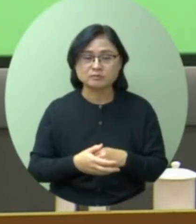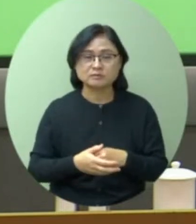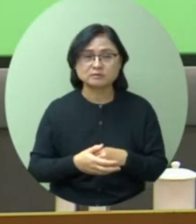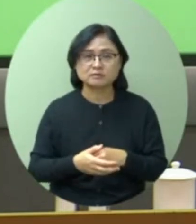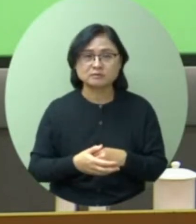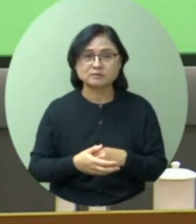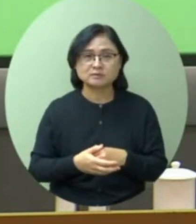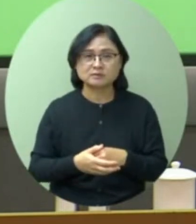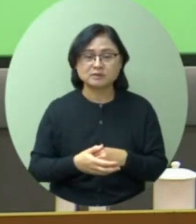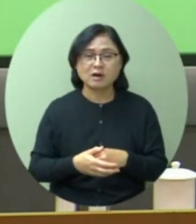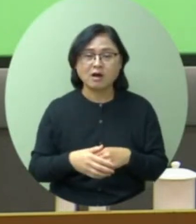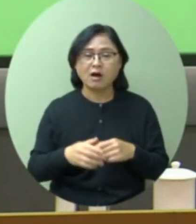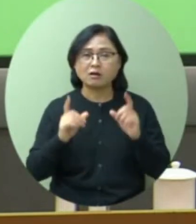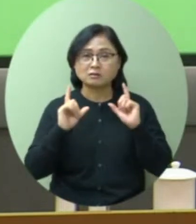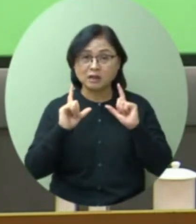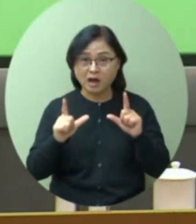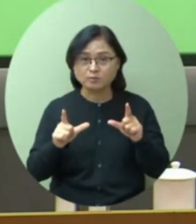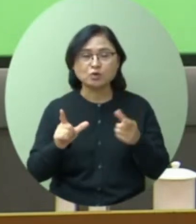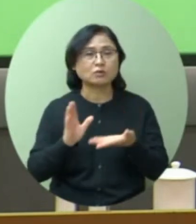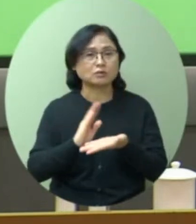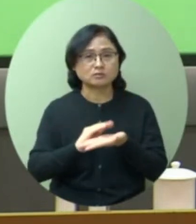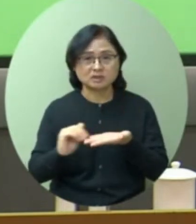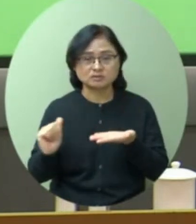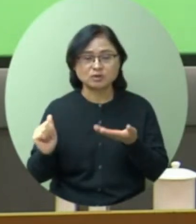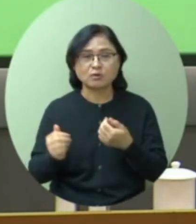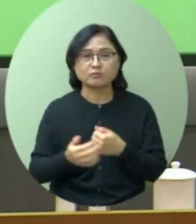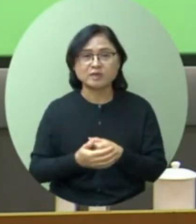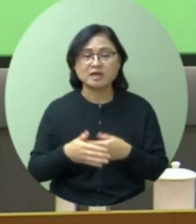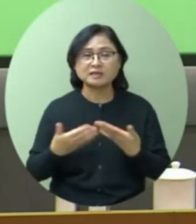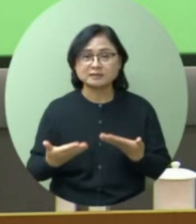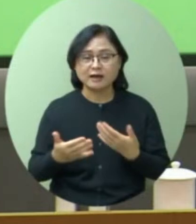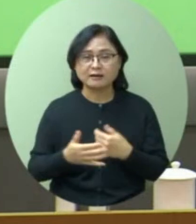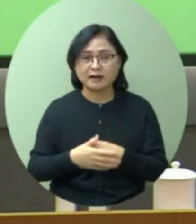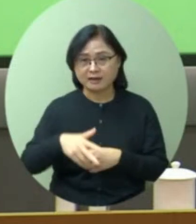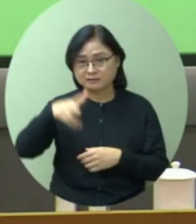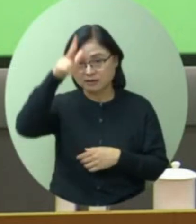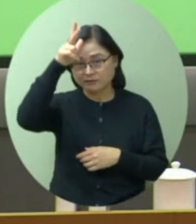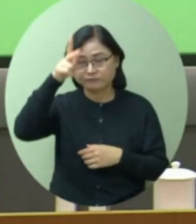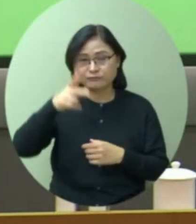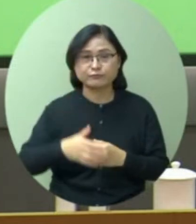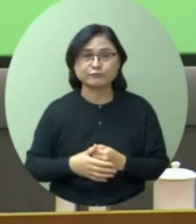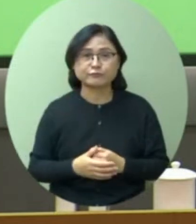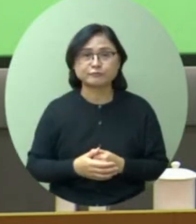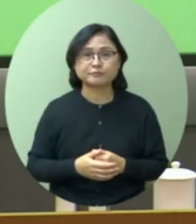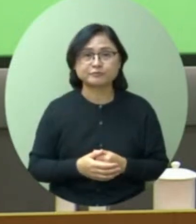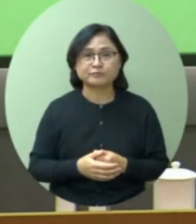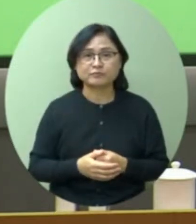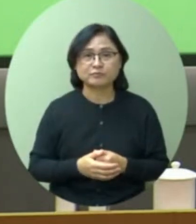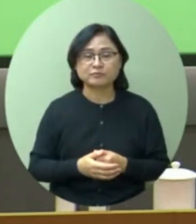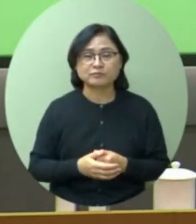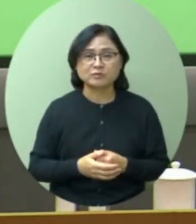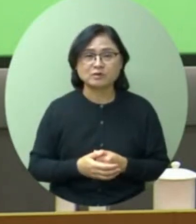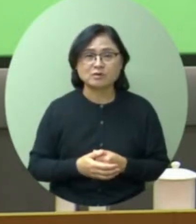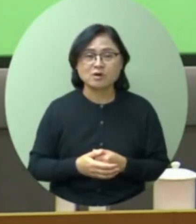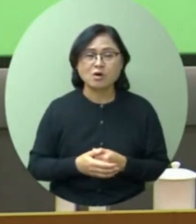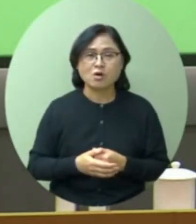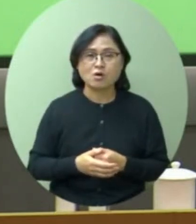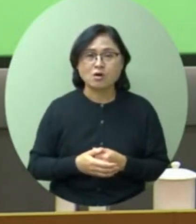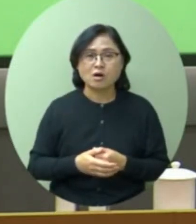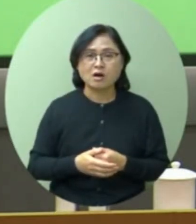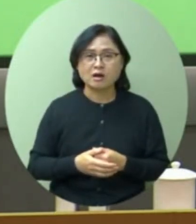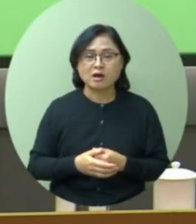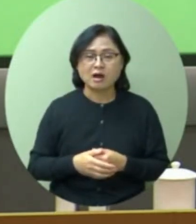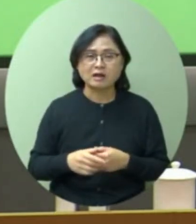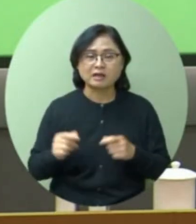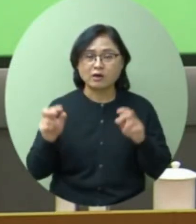in this term of government. The second thing regarding subdivided